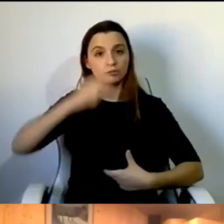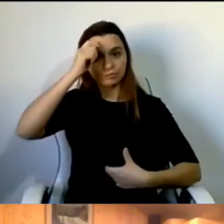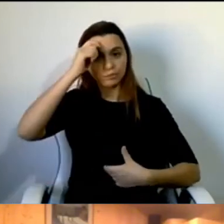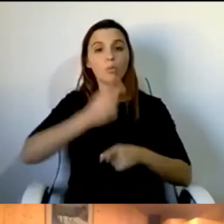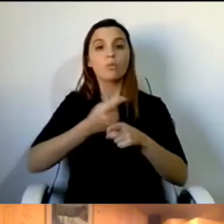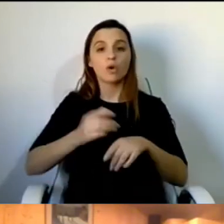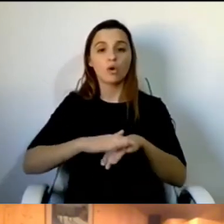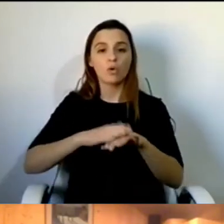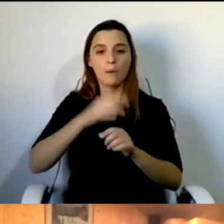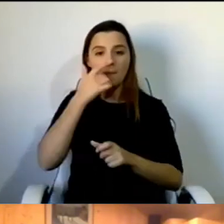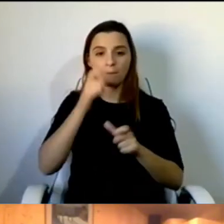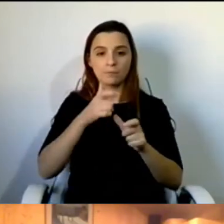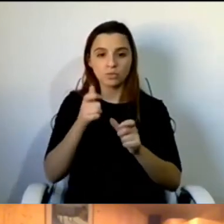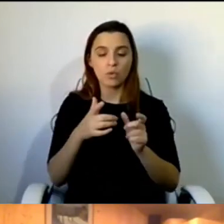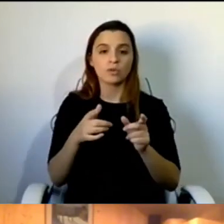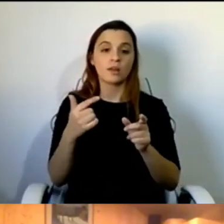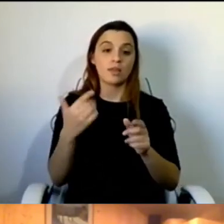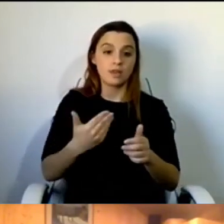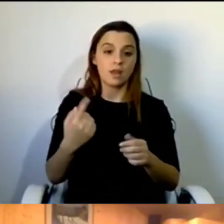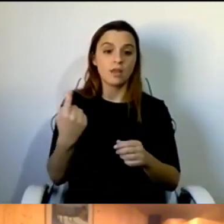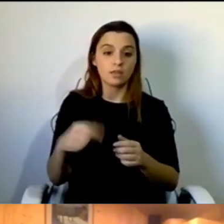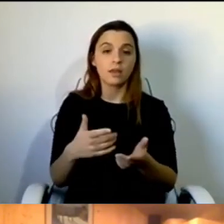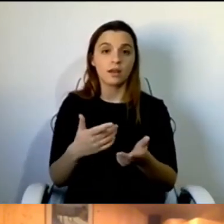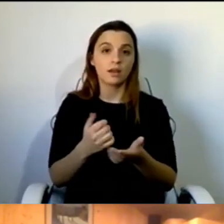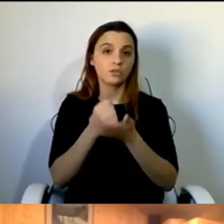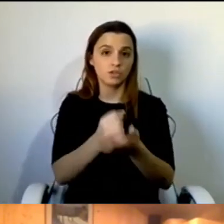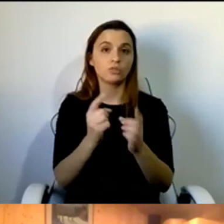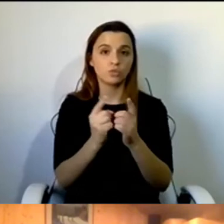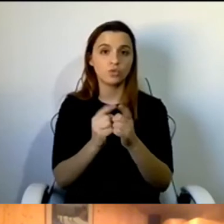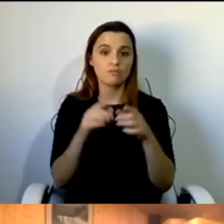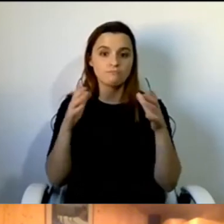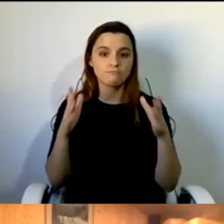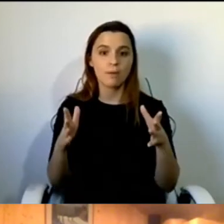the right to personal assistance. We have